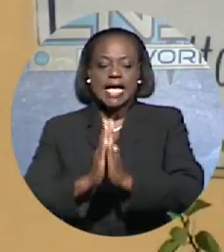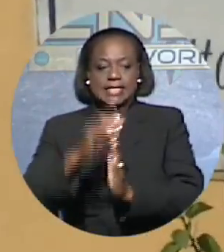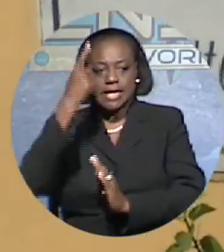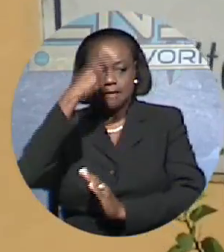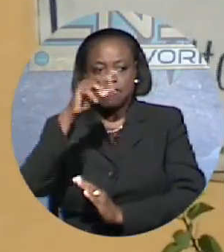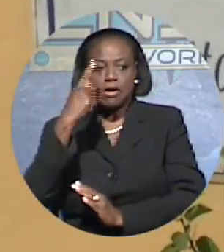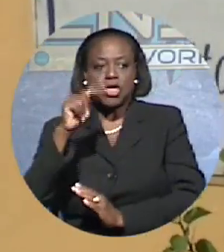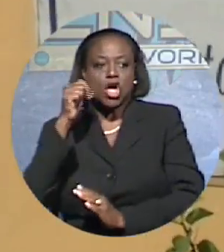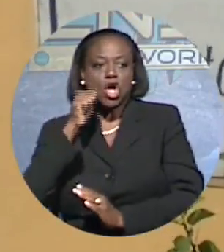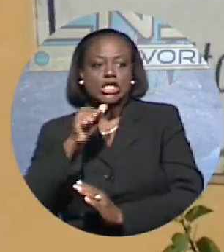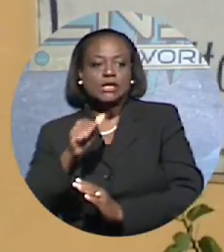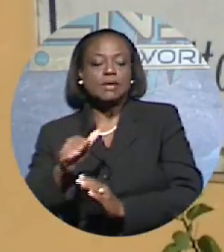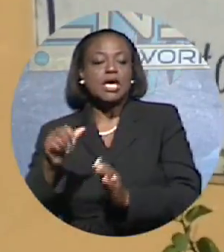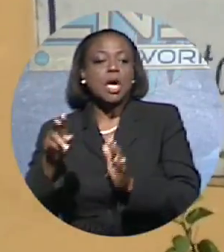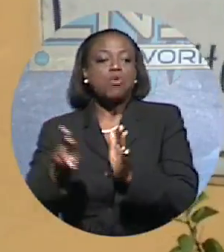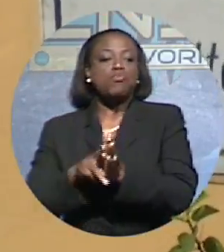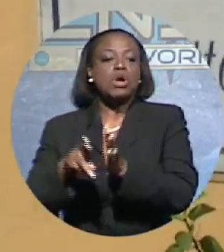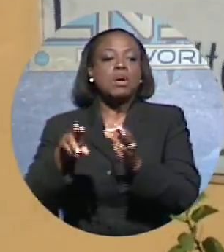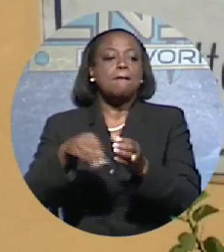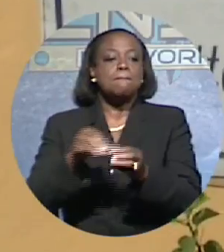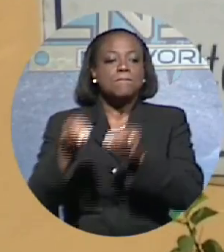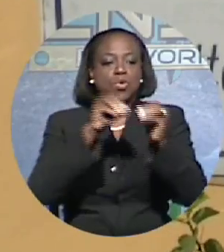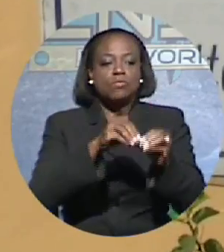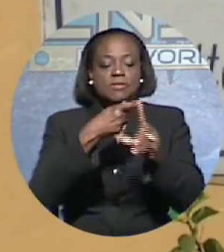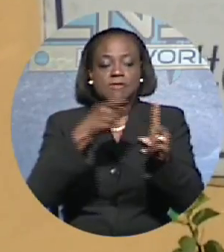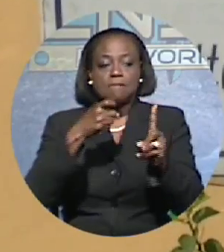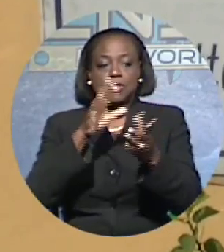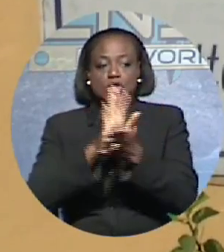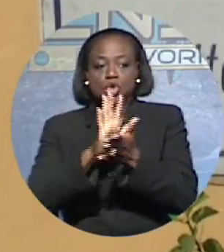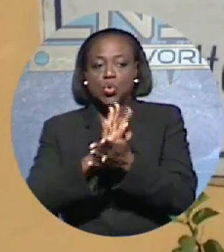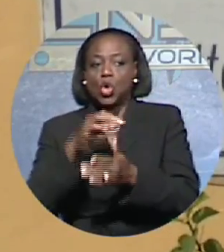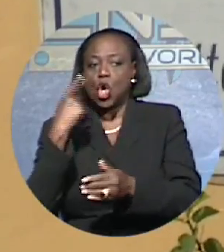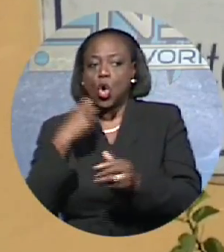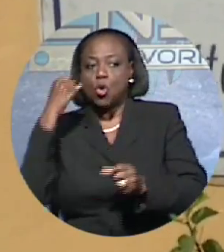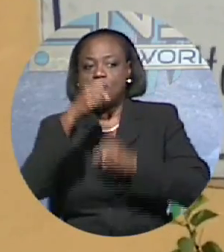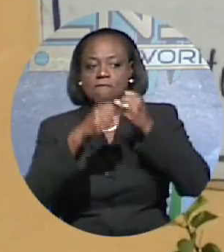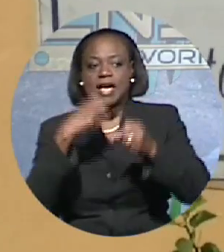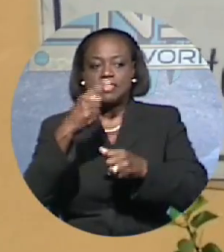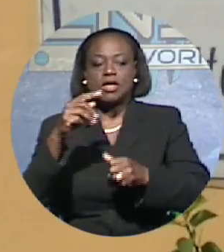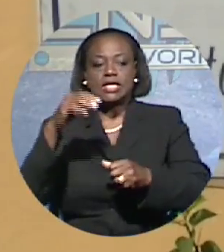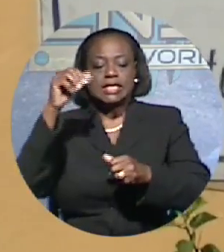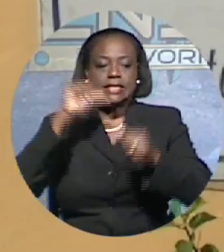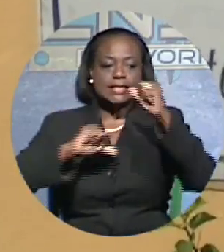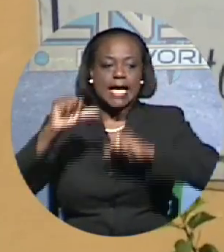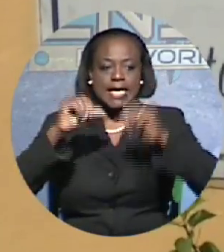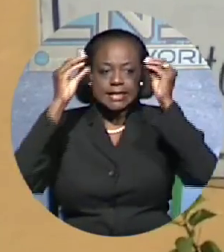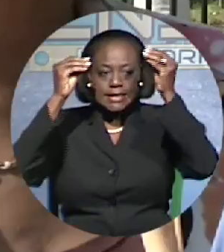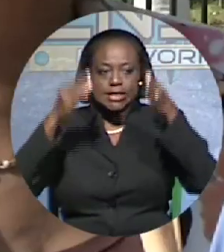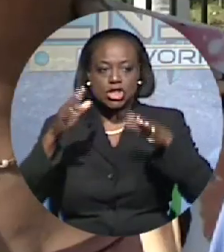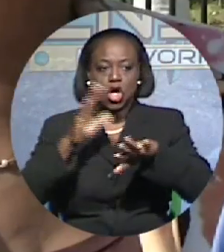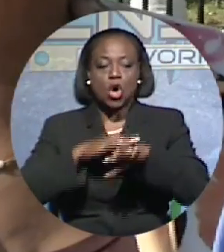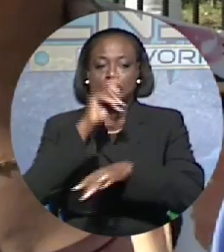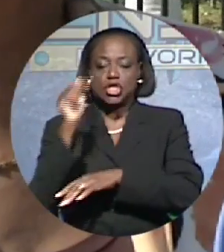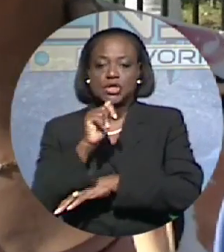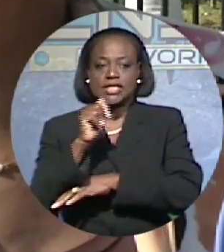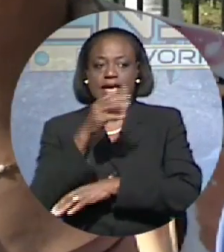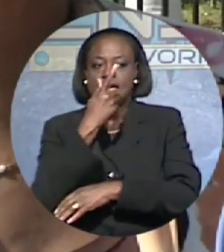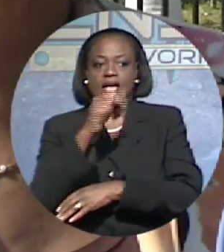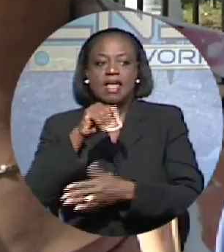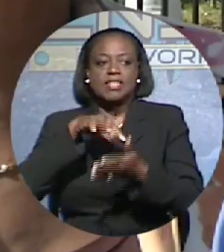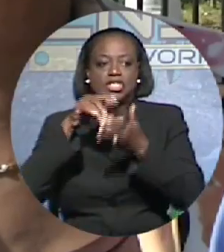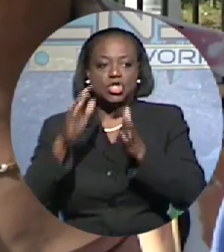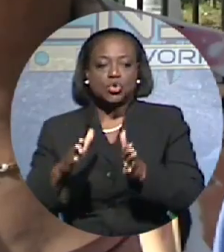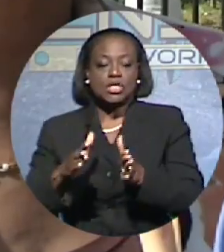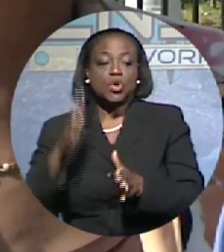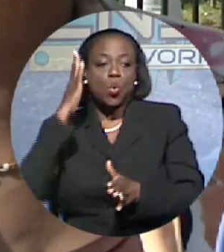of the female student who was reportedly involved in an alleged altercation with a female science teacher on Tuesday. The student